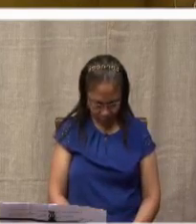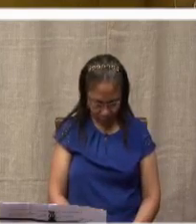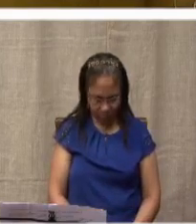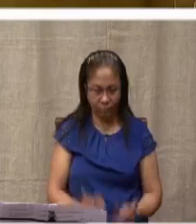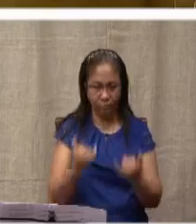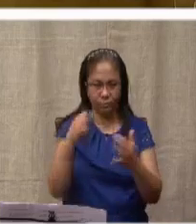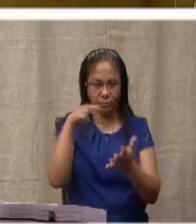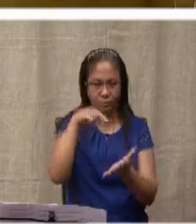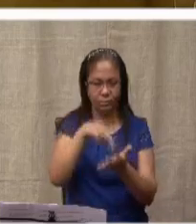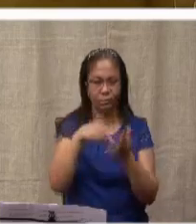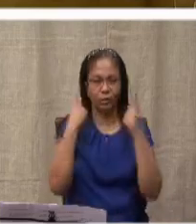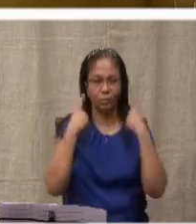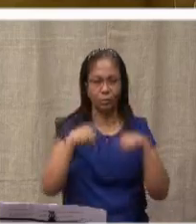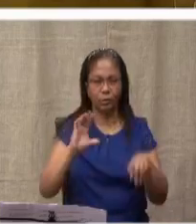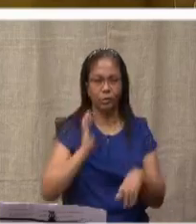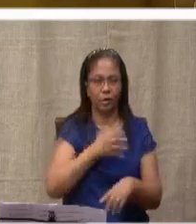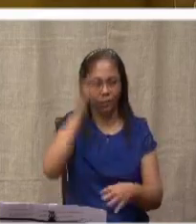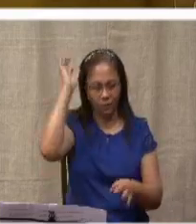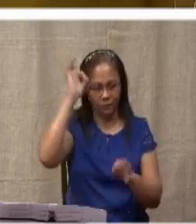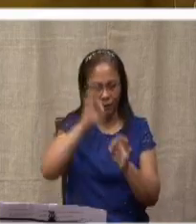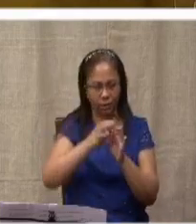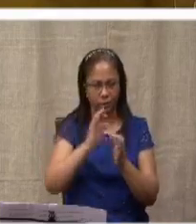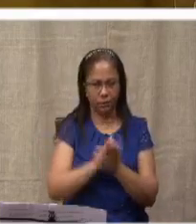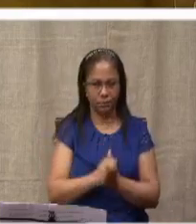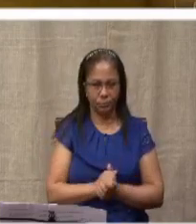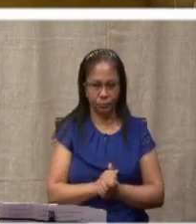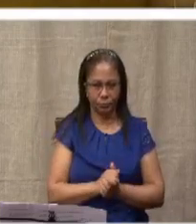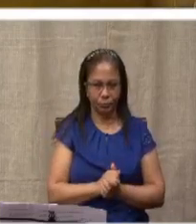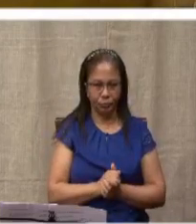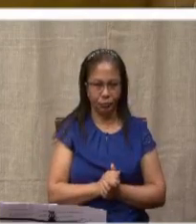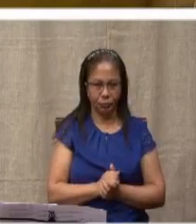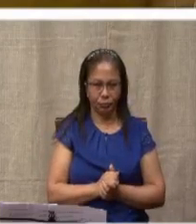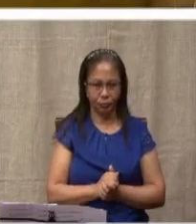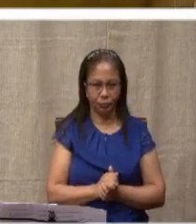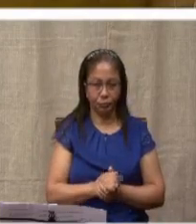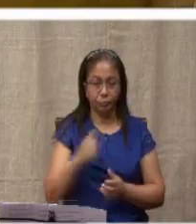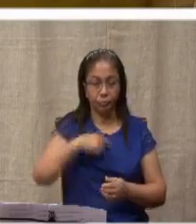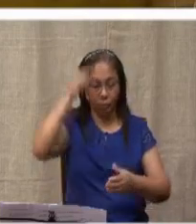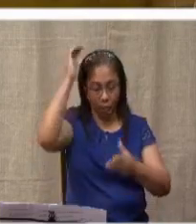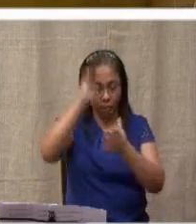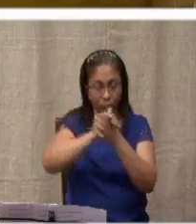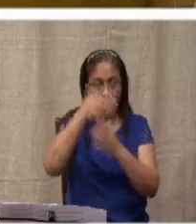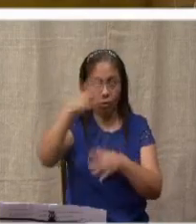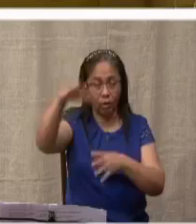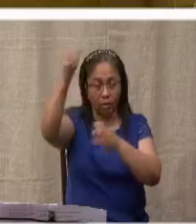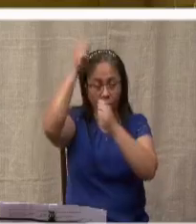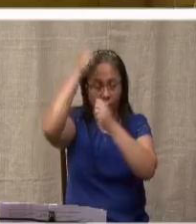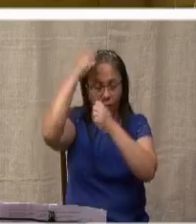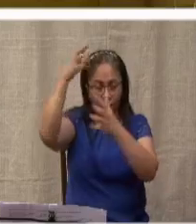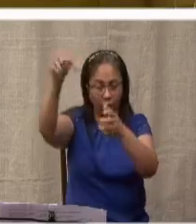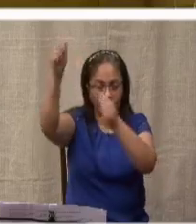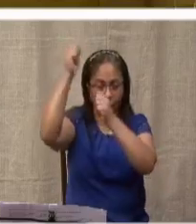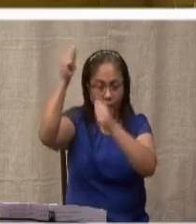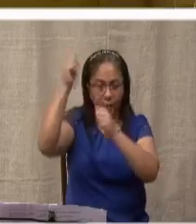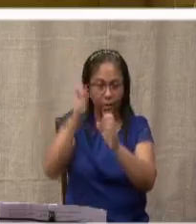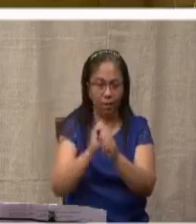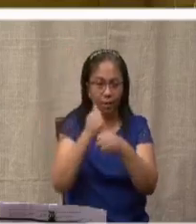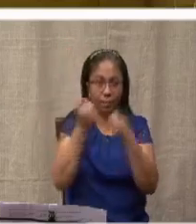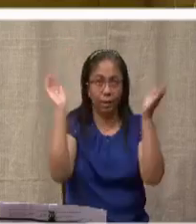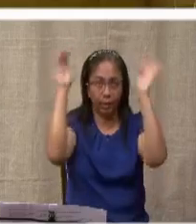let us stand and profess our faith in god i believe in god the father almighty